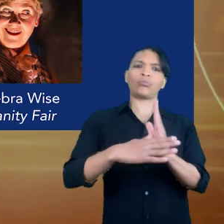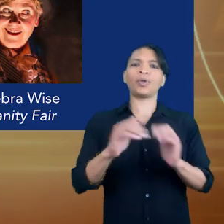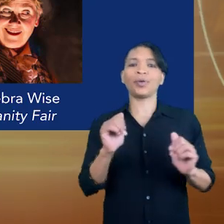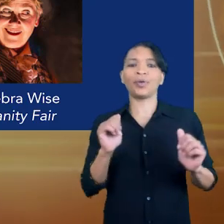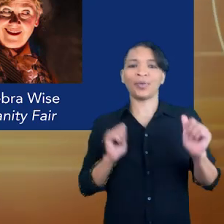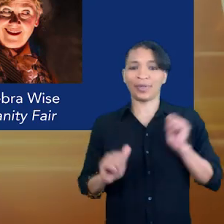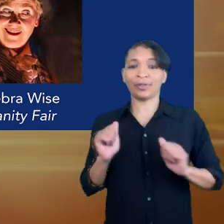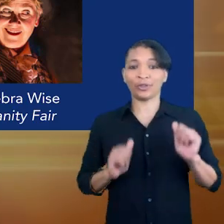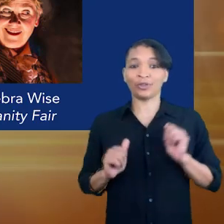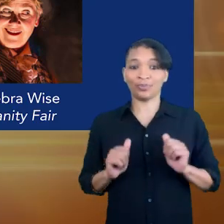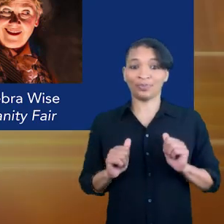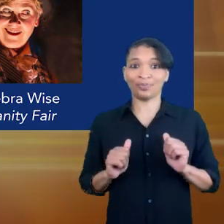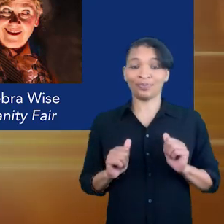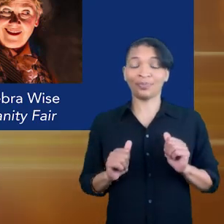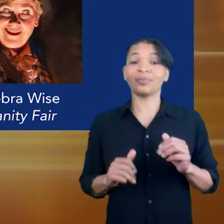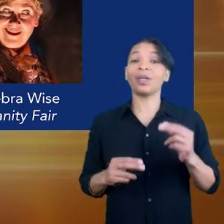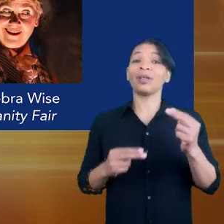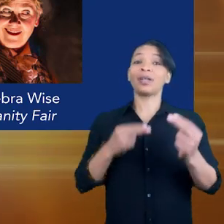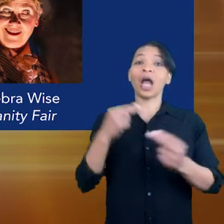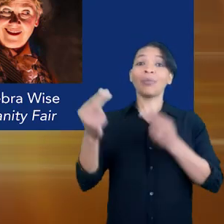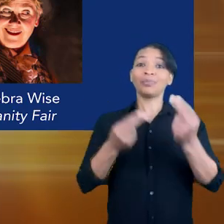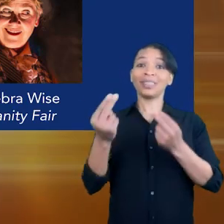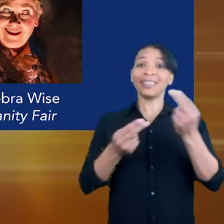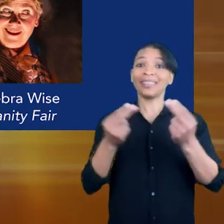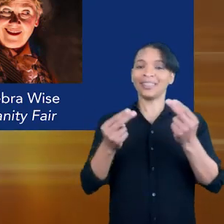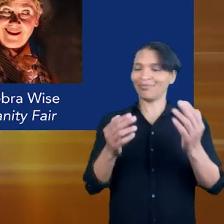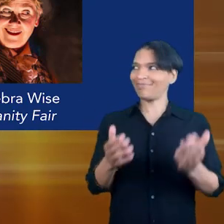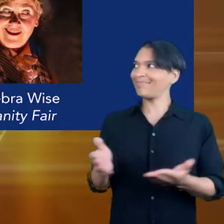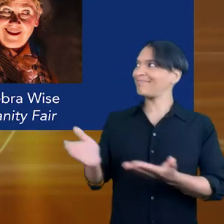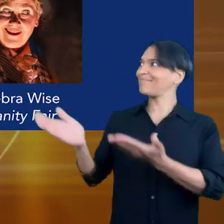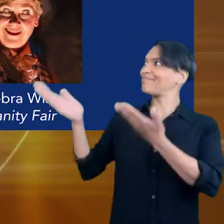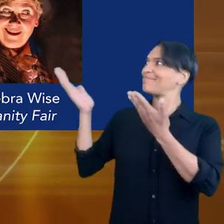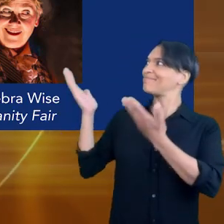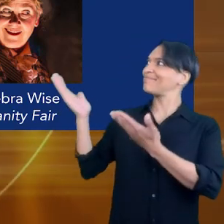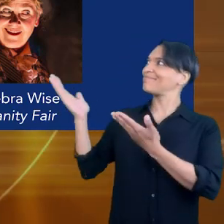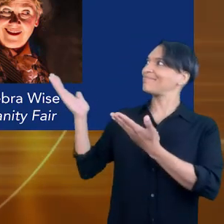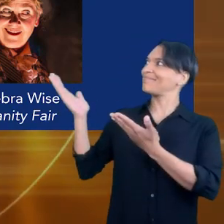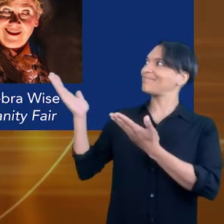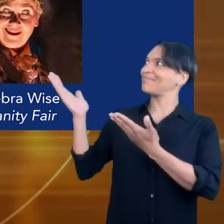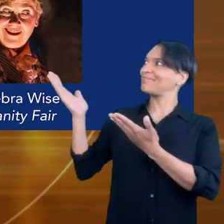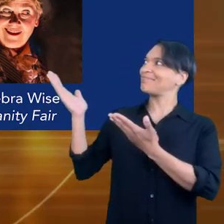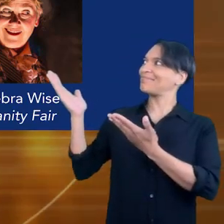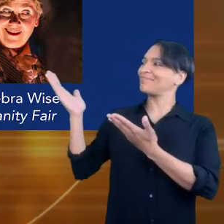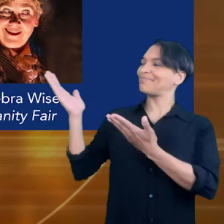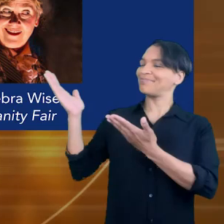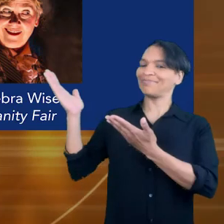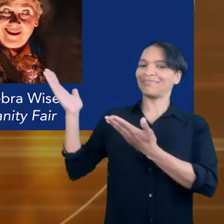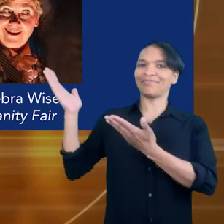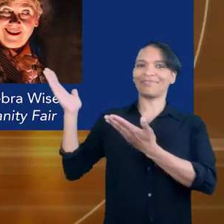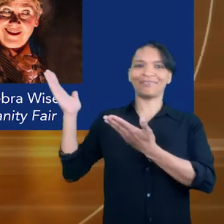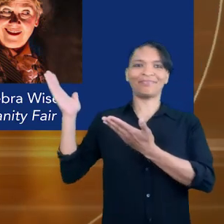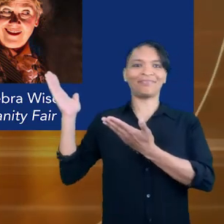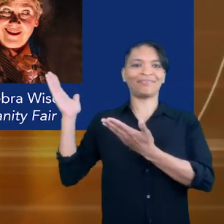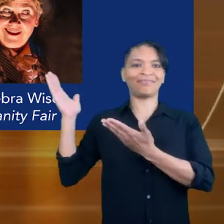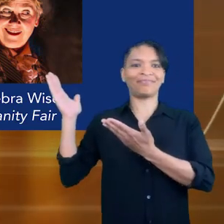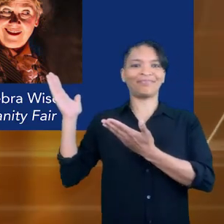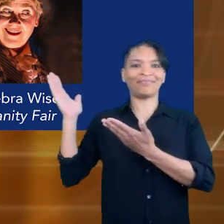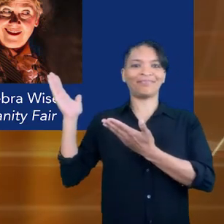Company; Paula Plum, The Children, Speakeasy Stage Company; Irion